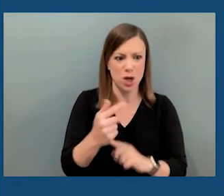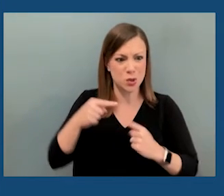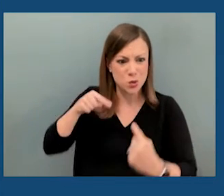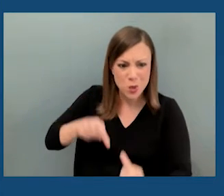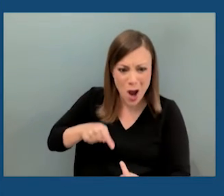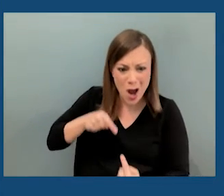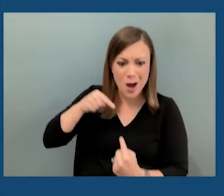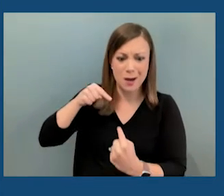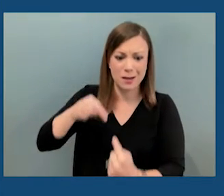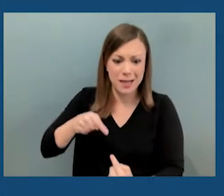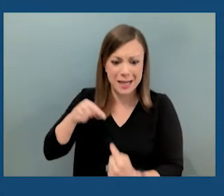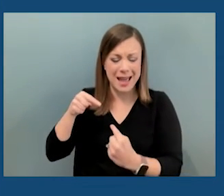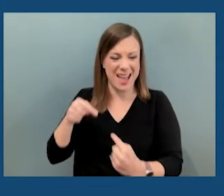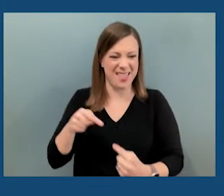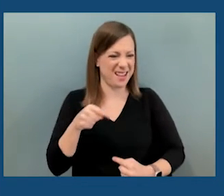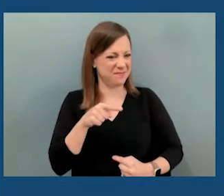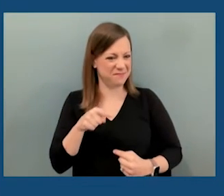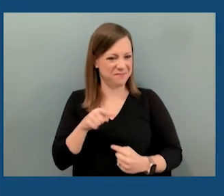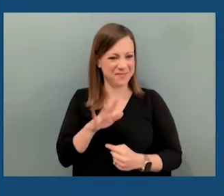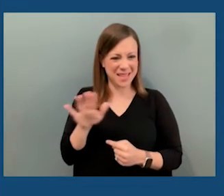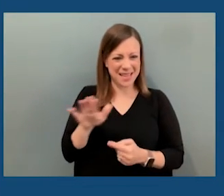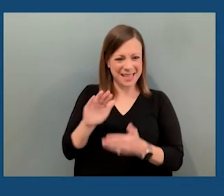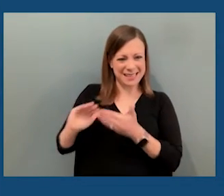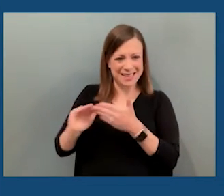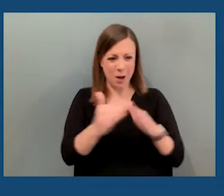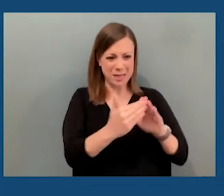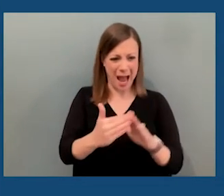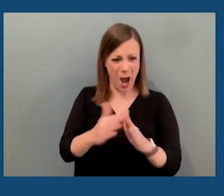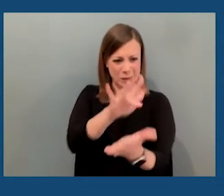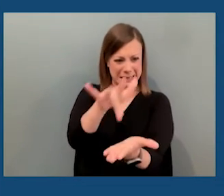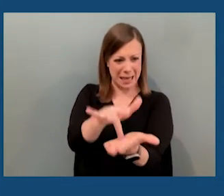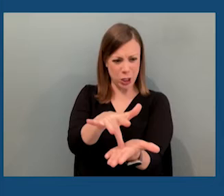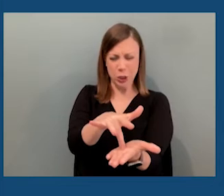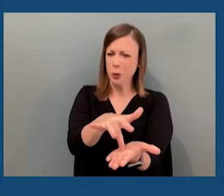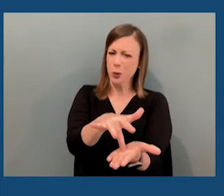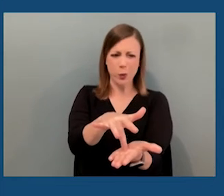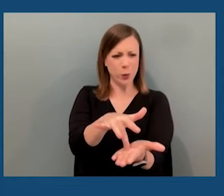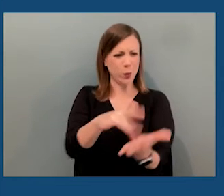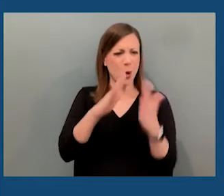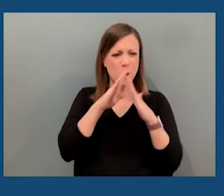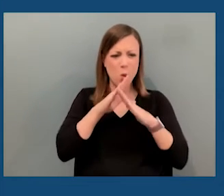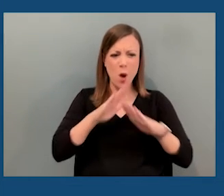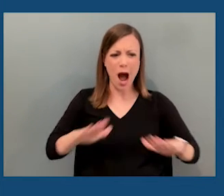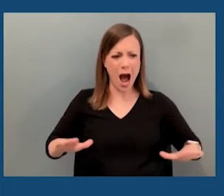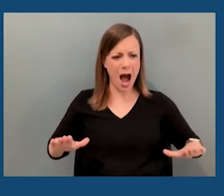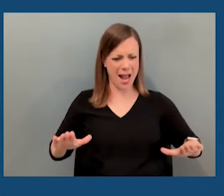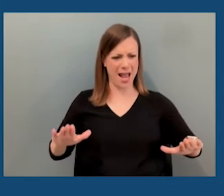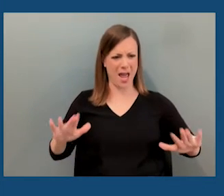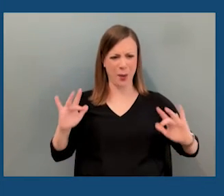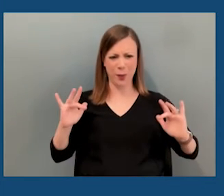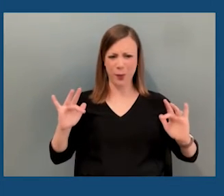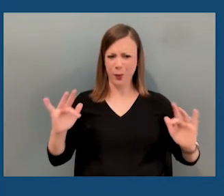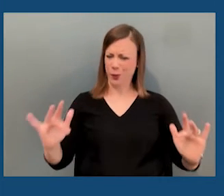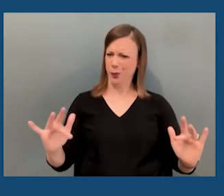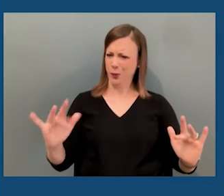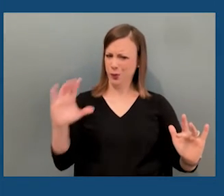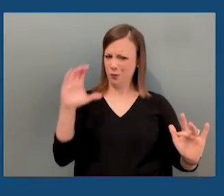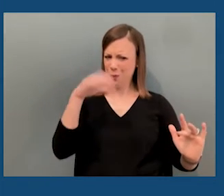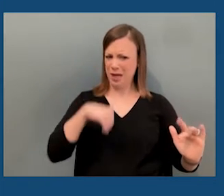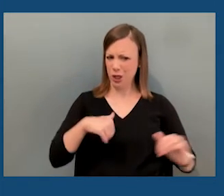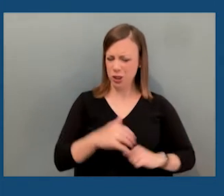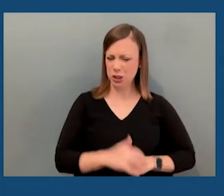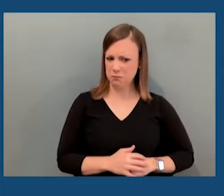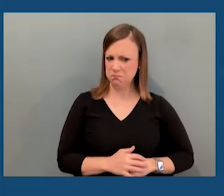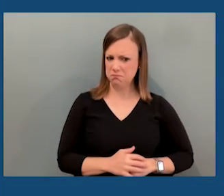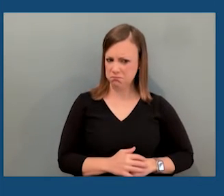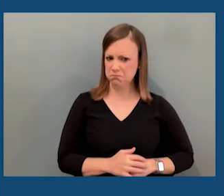appreciated being able to take long walks without a lot of traffic stopping me, except it felt very unnatural. So Mayor